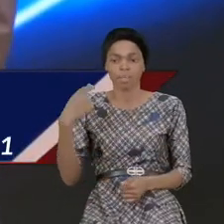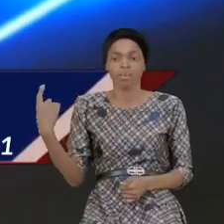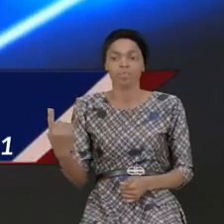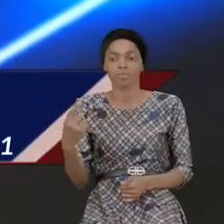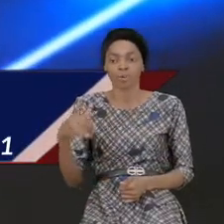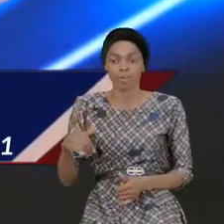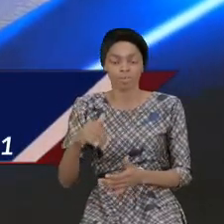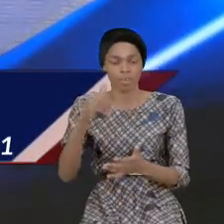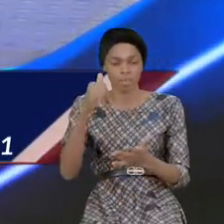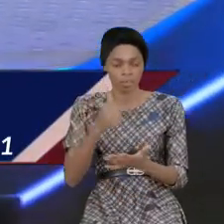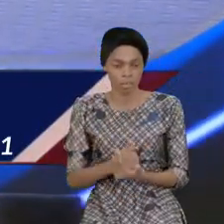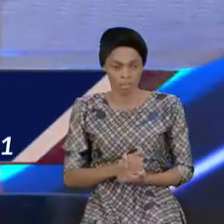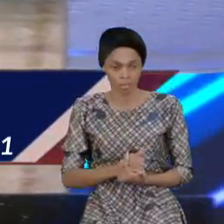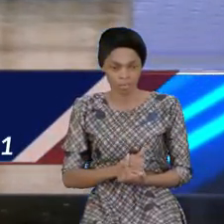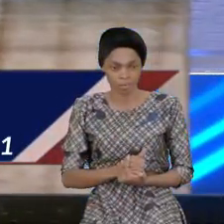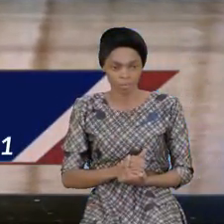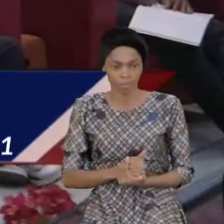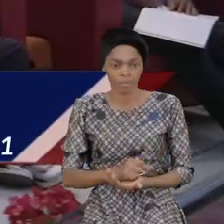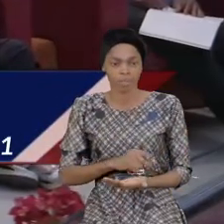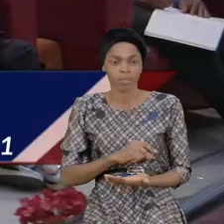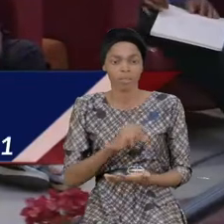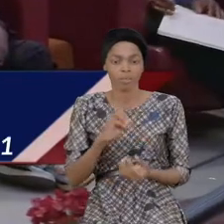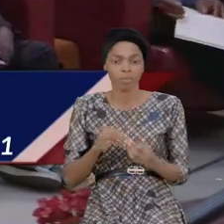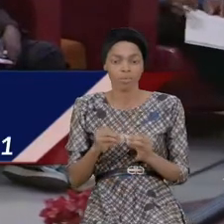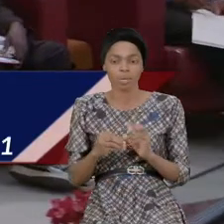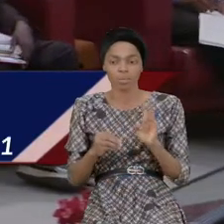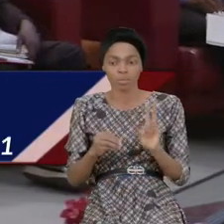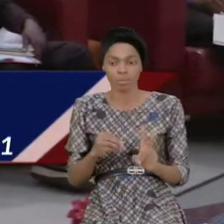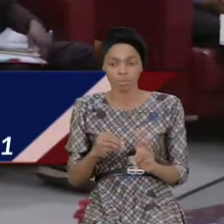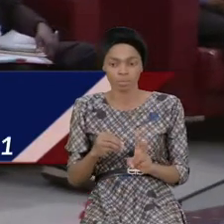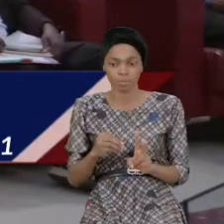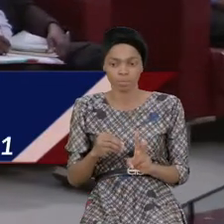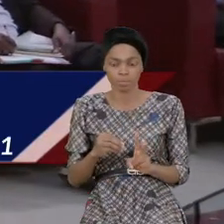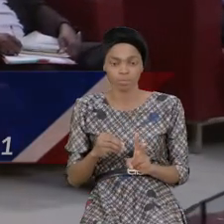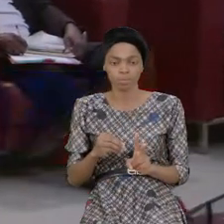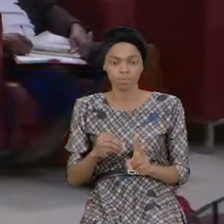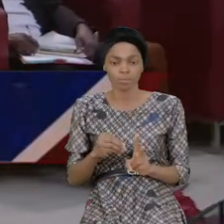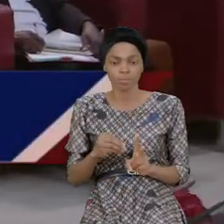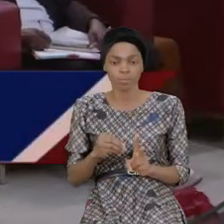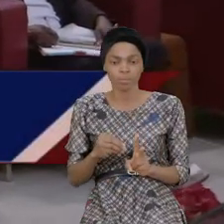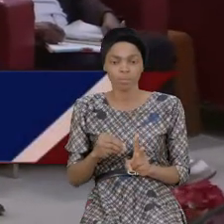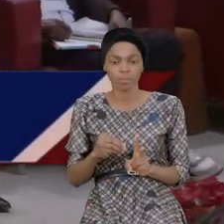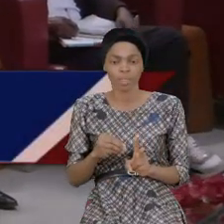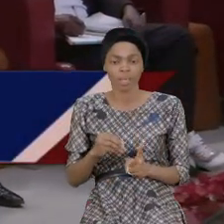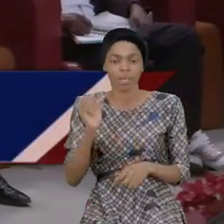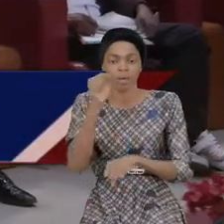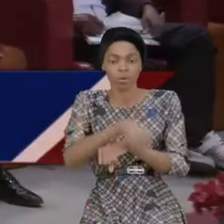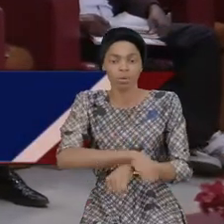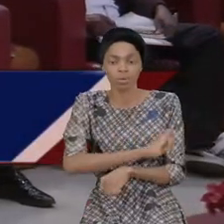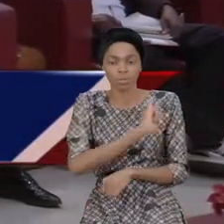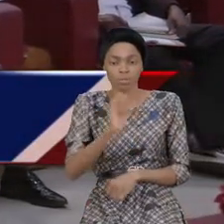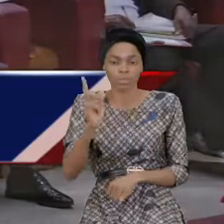forever. Amen. Look at number two. Number two here, we're talking about conquering